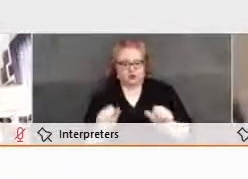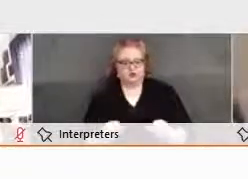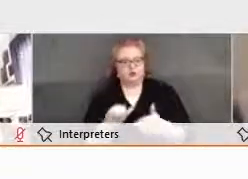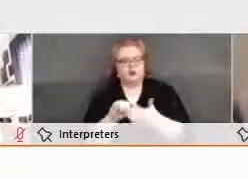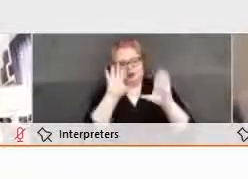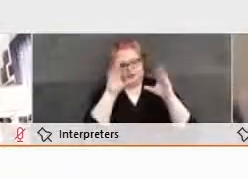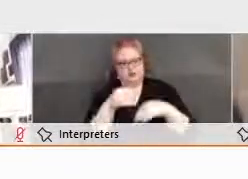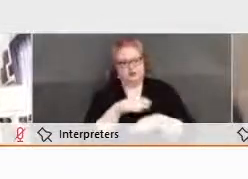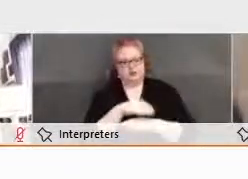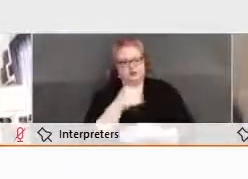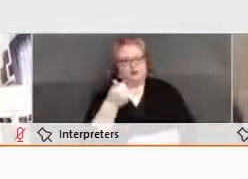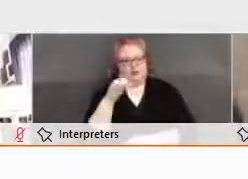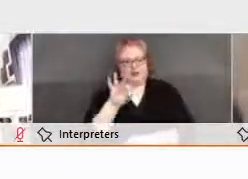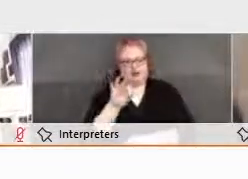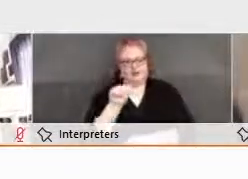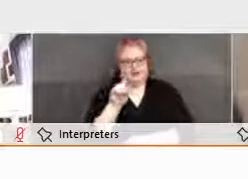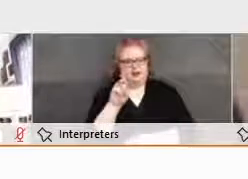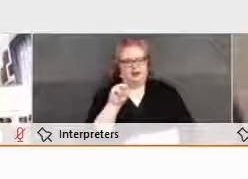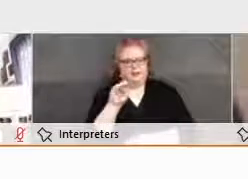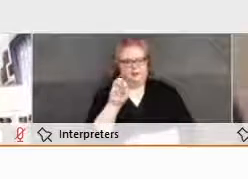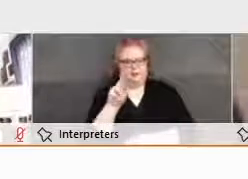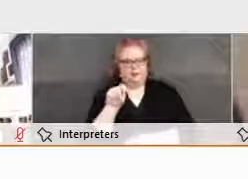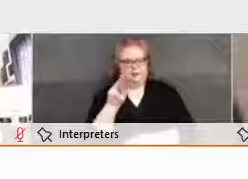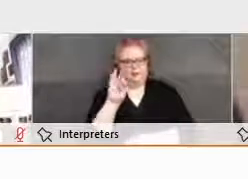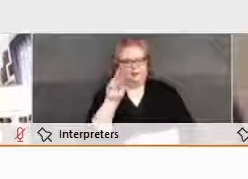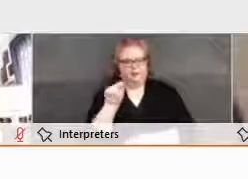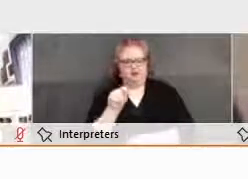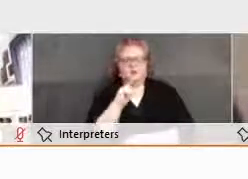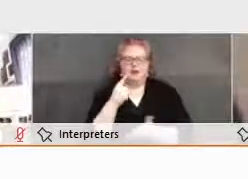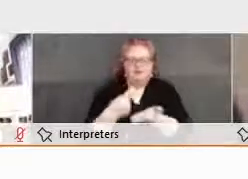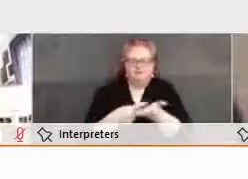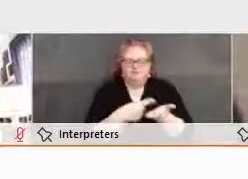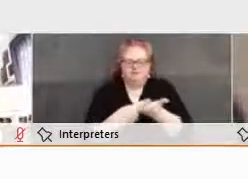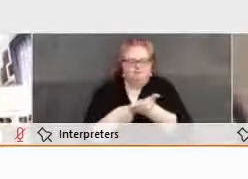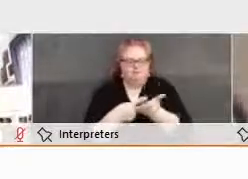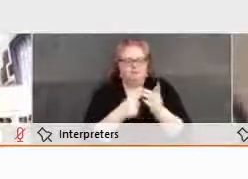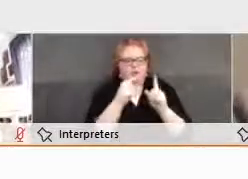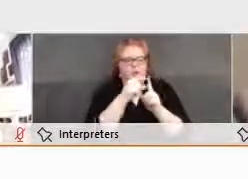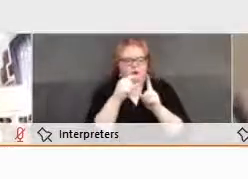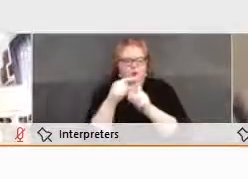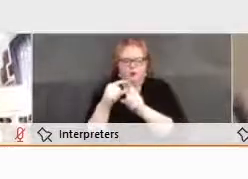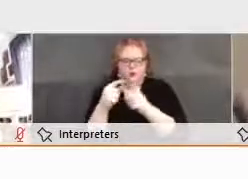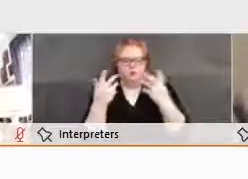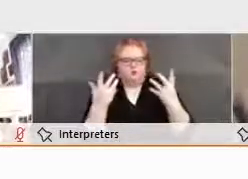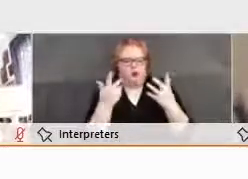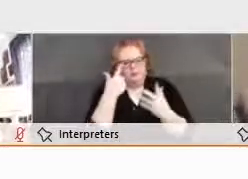lot of discussion about words, and that makes sense. An amendment is words.